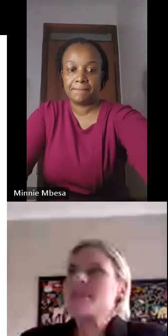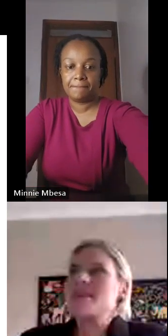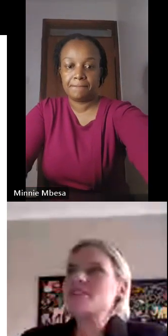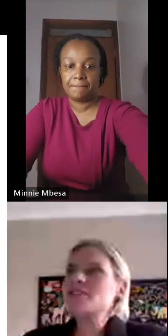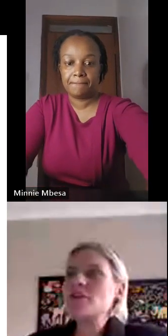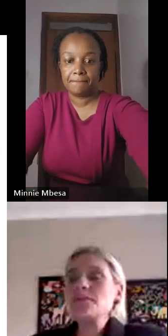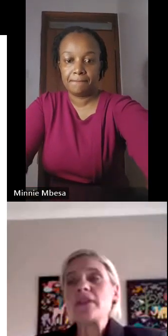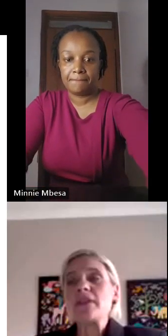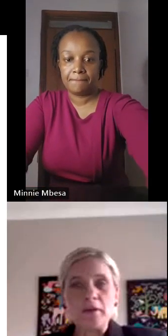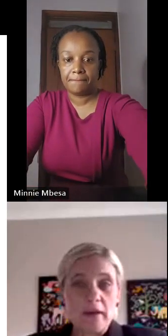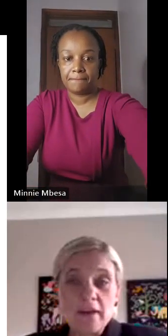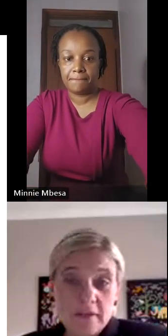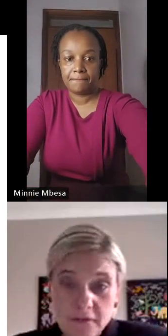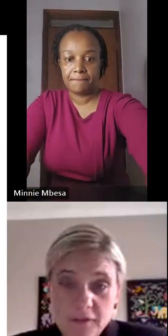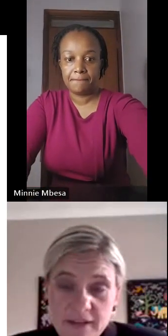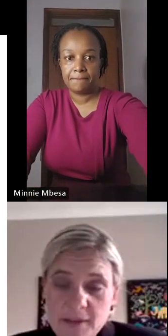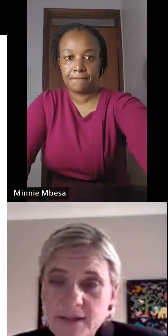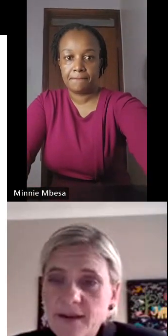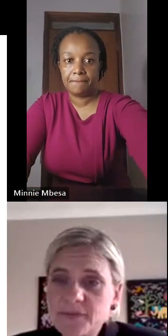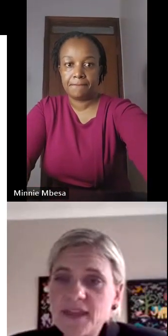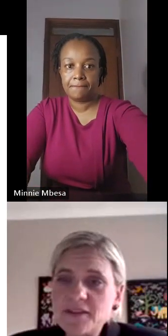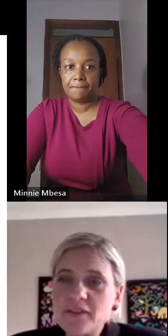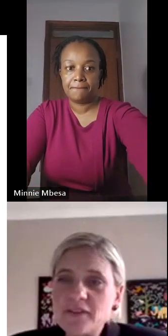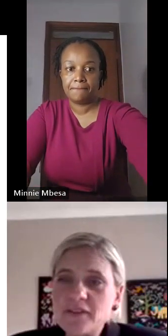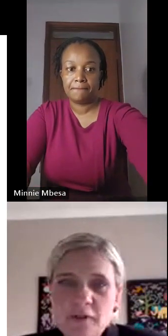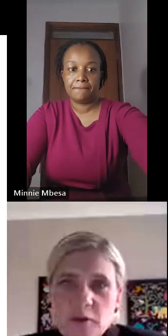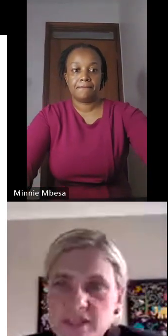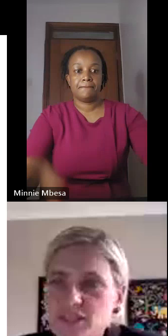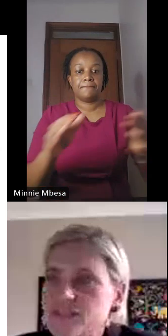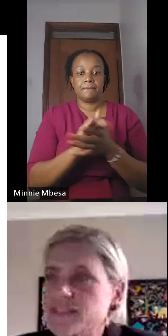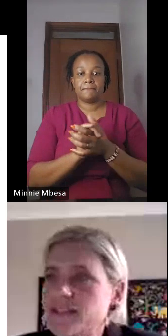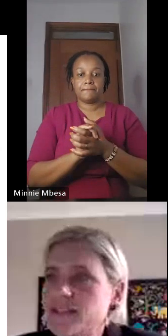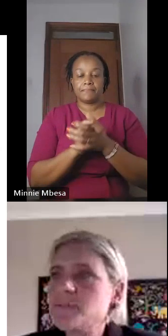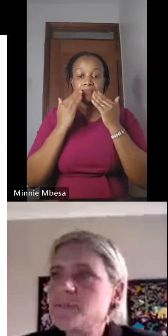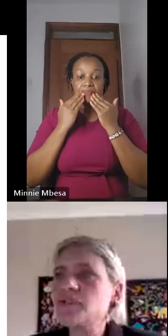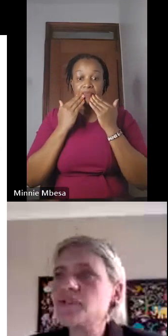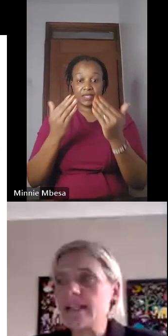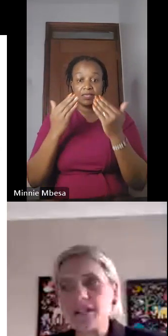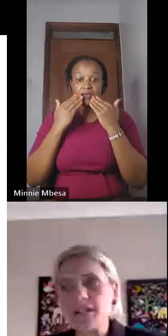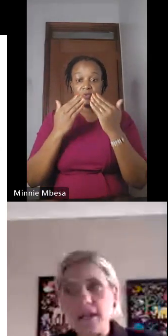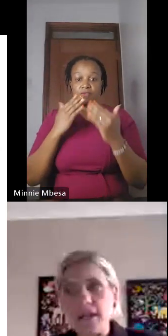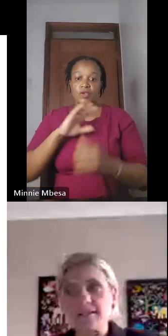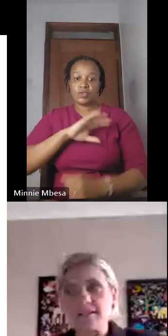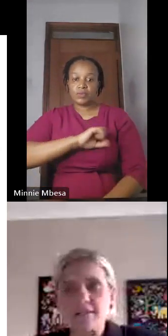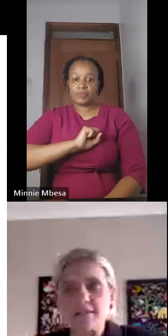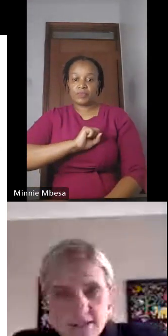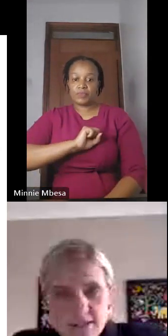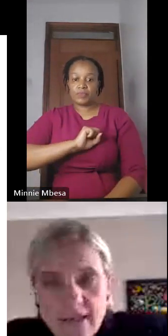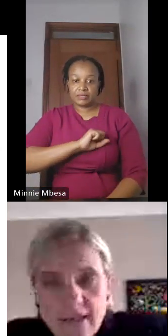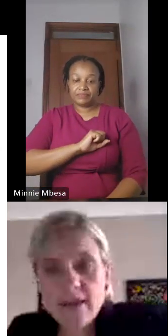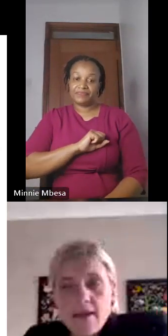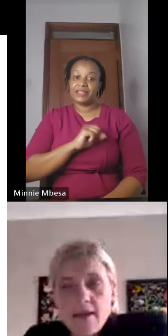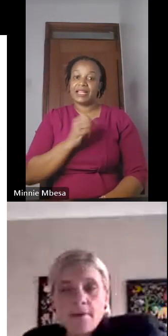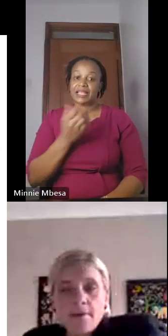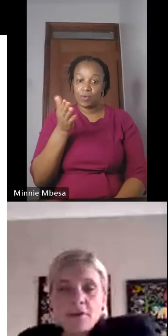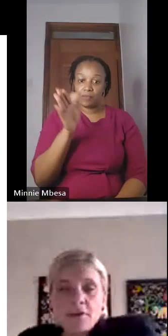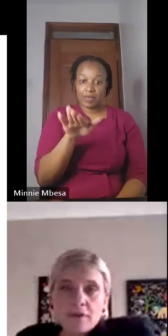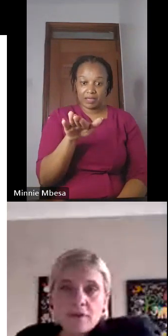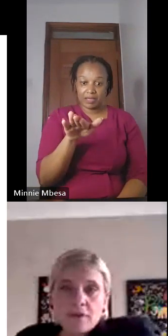Perfect. So forgive me. Thank you very much for your patience. So let me go back to just